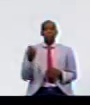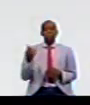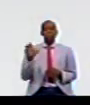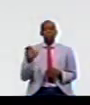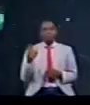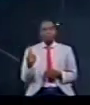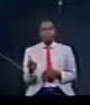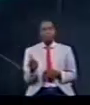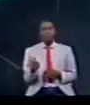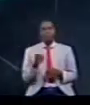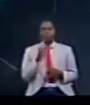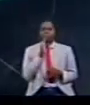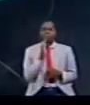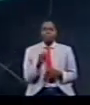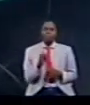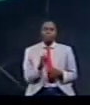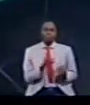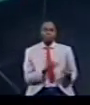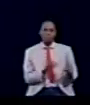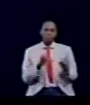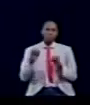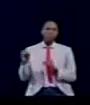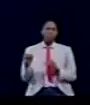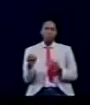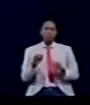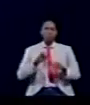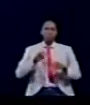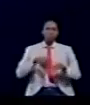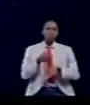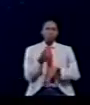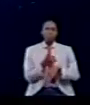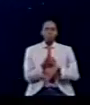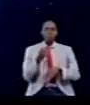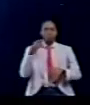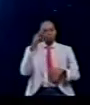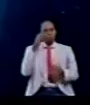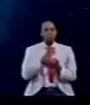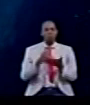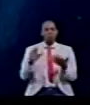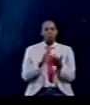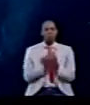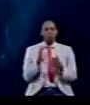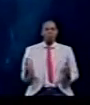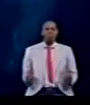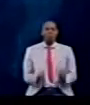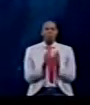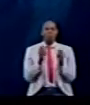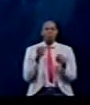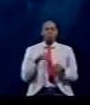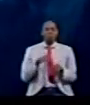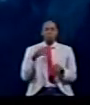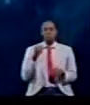let's call upon the name of the Lord, that God will touch their life in Jesus' name.